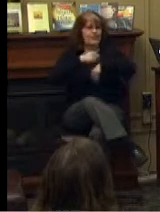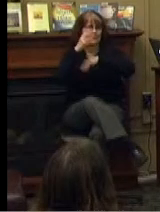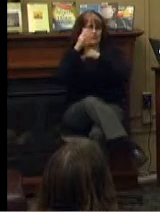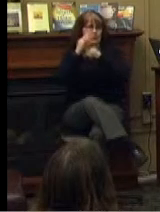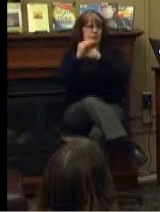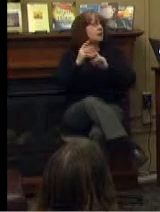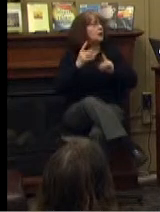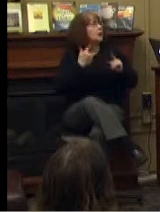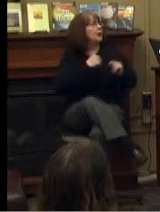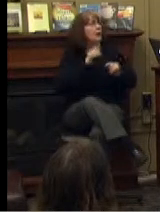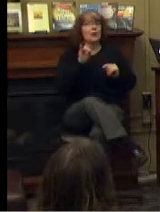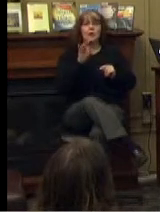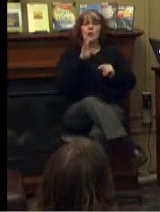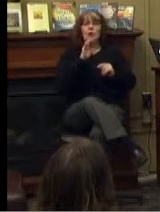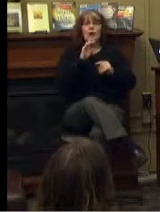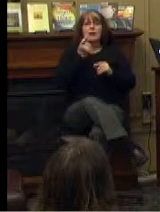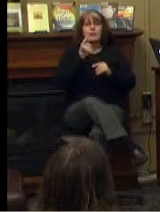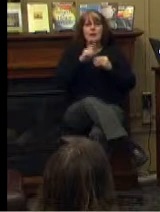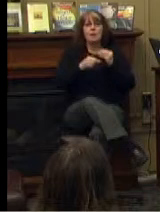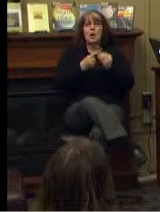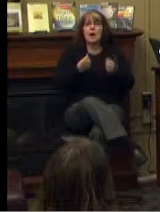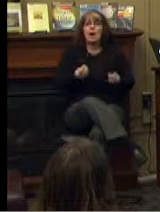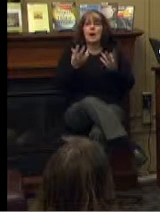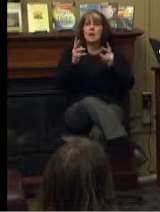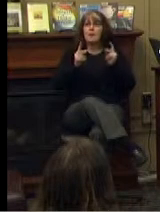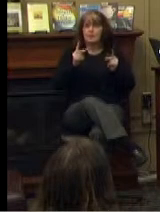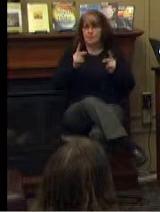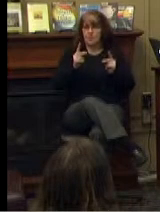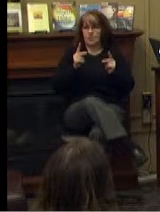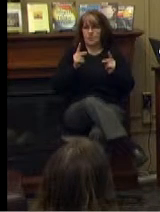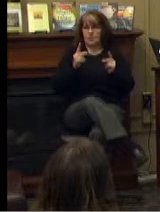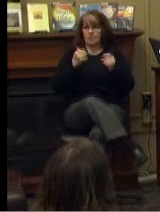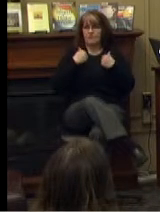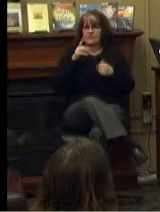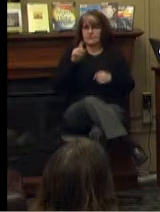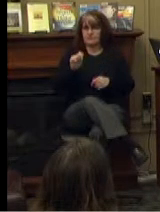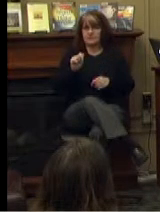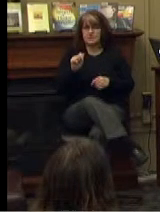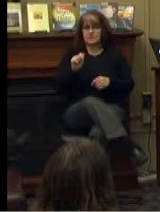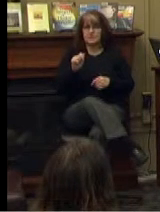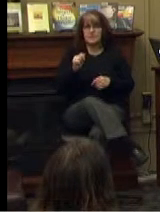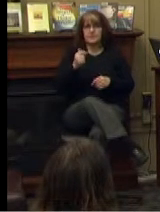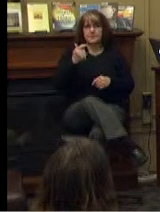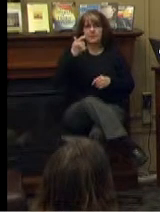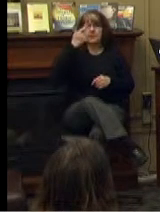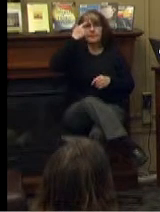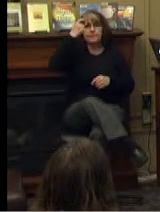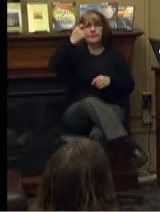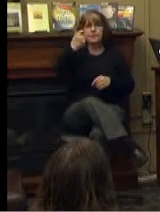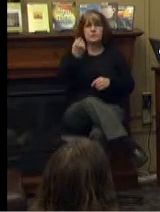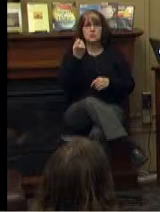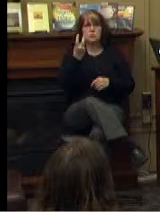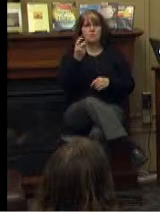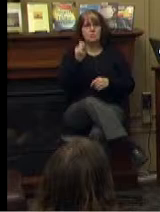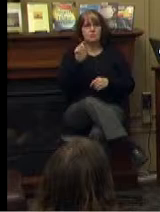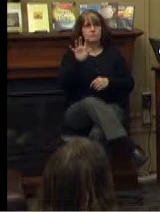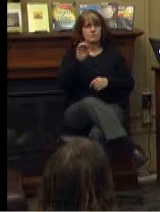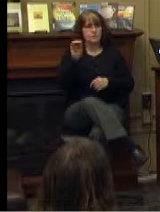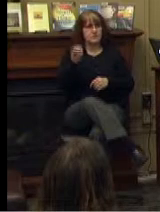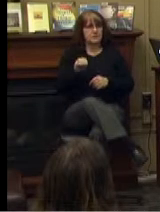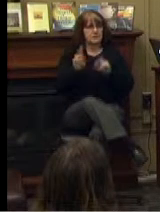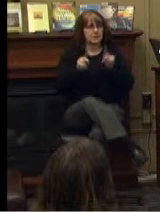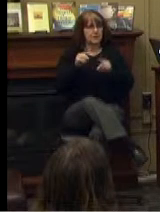talk a little bit about how many people are people with disabilities, because of the 12.5% of people